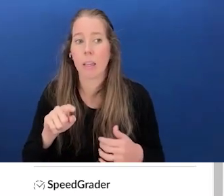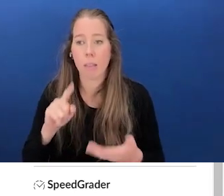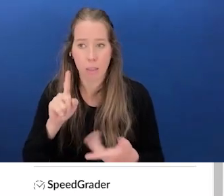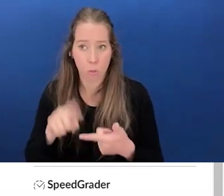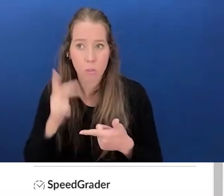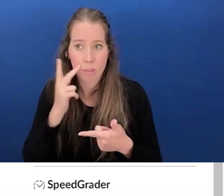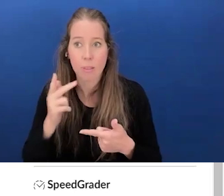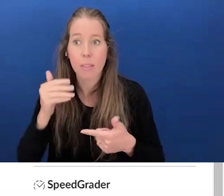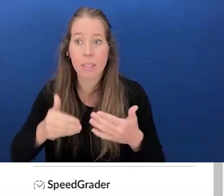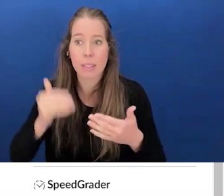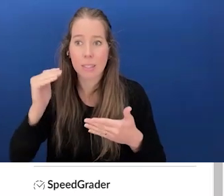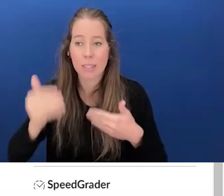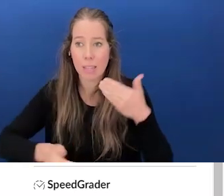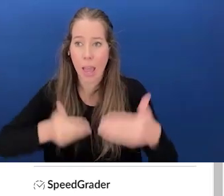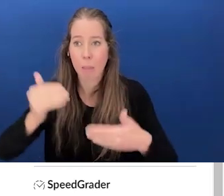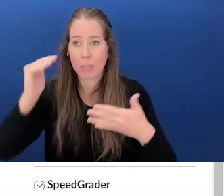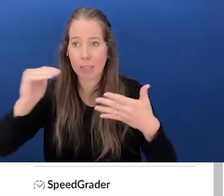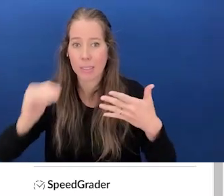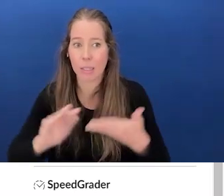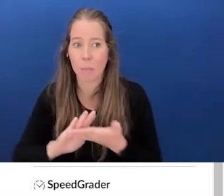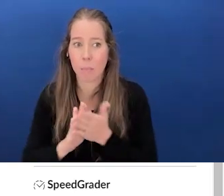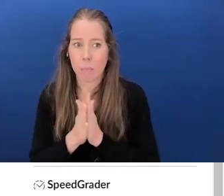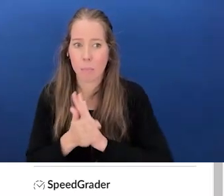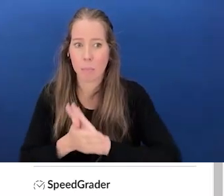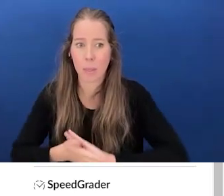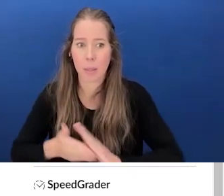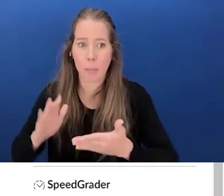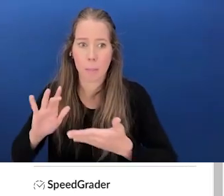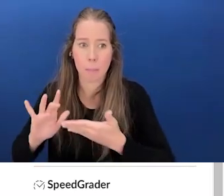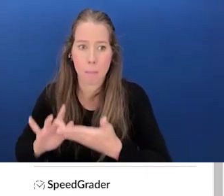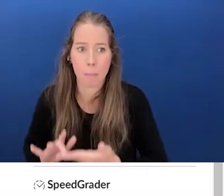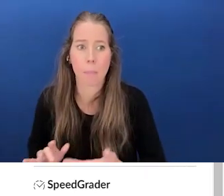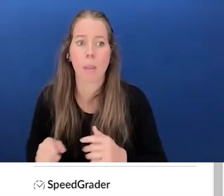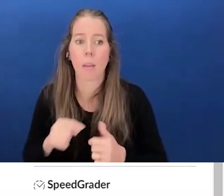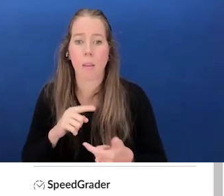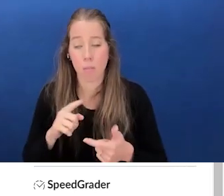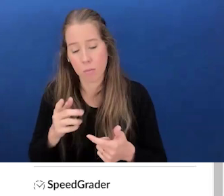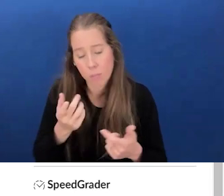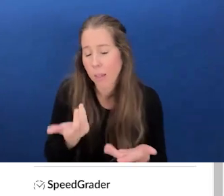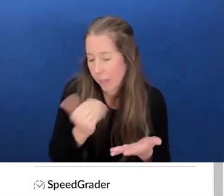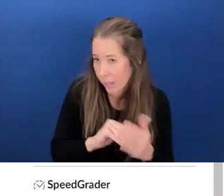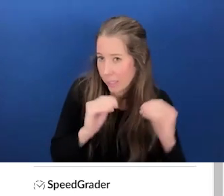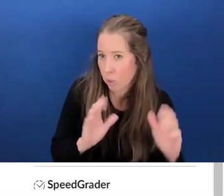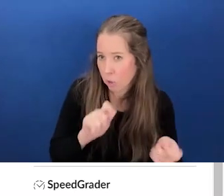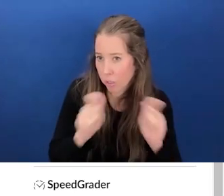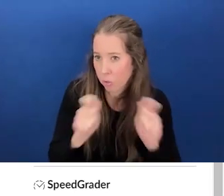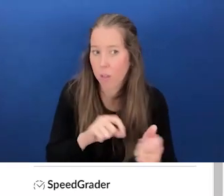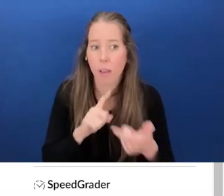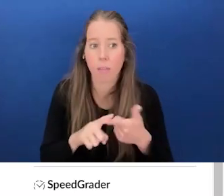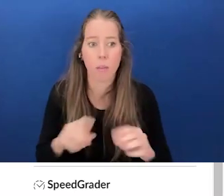minute. Again, completely configurable by the instructor. And then we have take a deeper dive, and then did